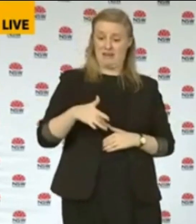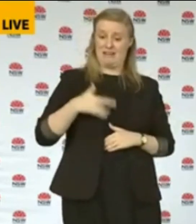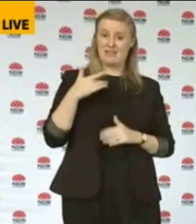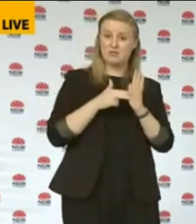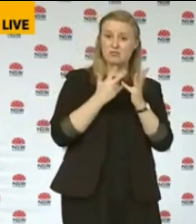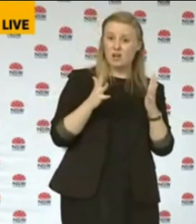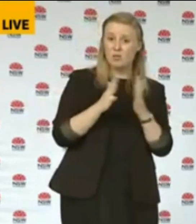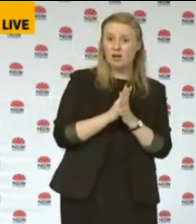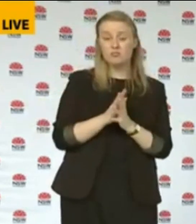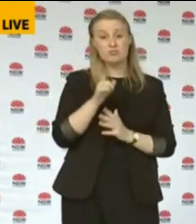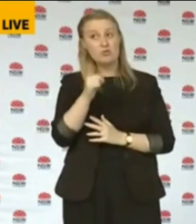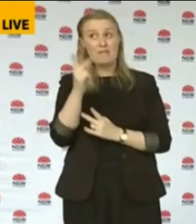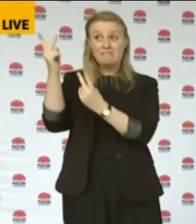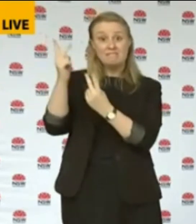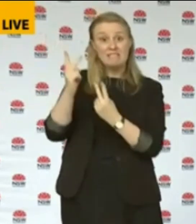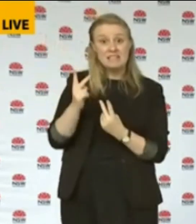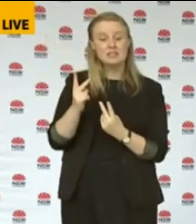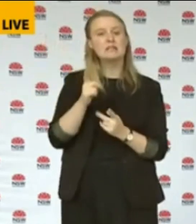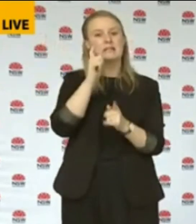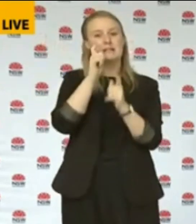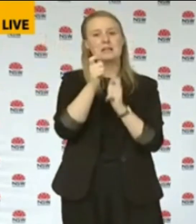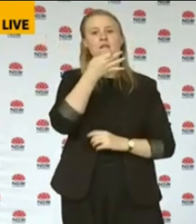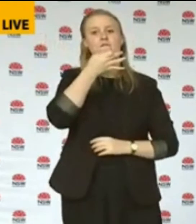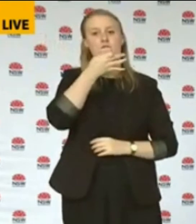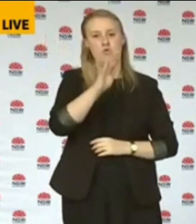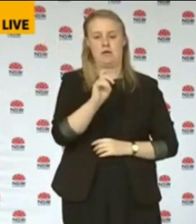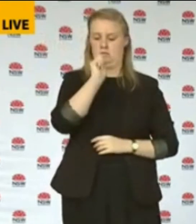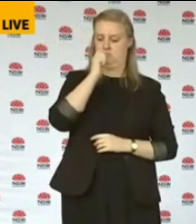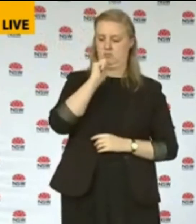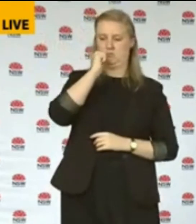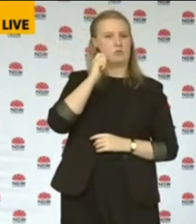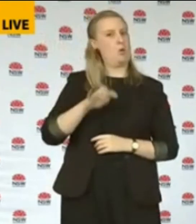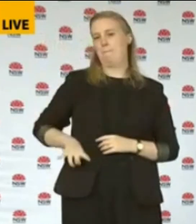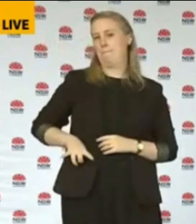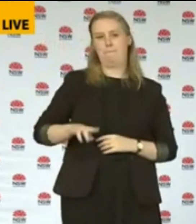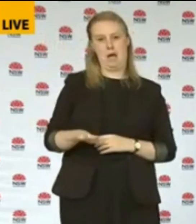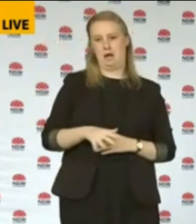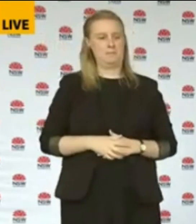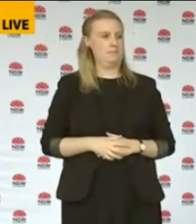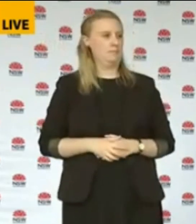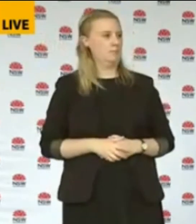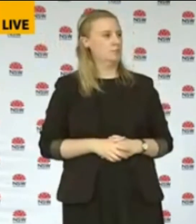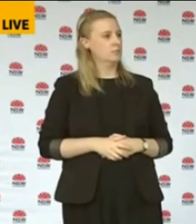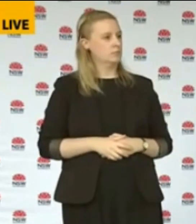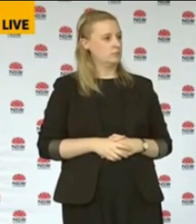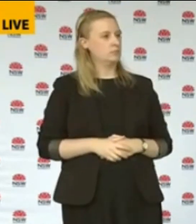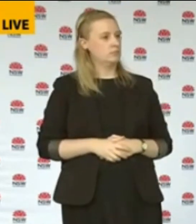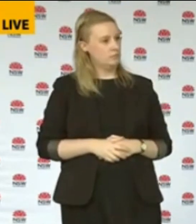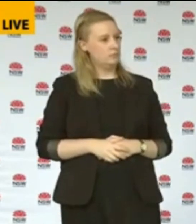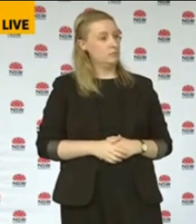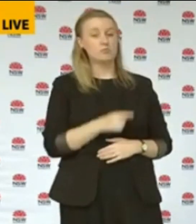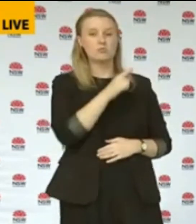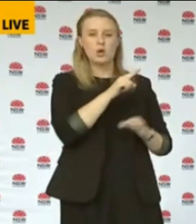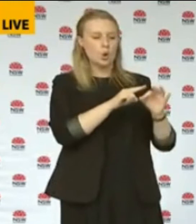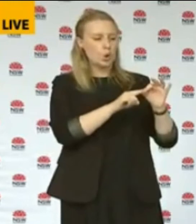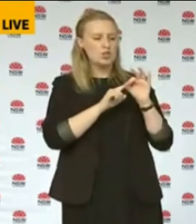free. Sorry, you guys. Surely there's quite a few clinics that require you to pay to go to see a doctor first and get a referral and then go on